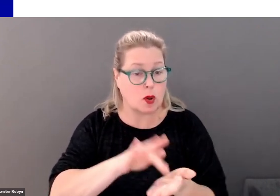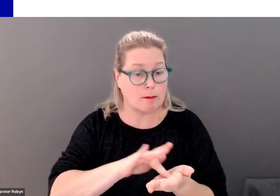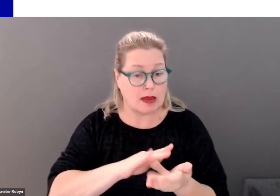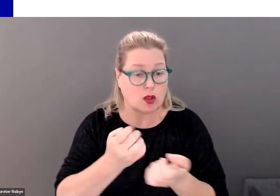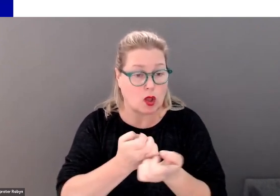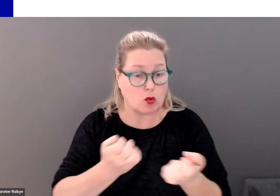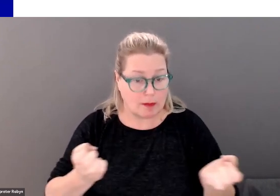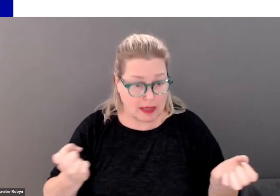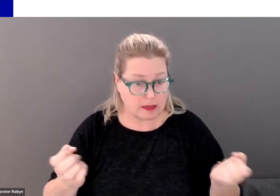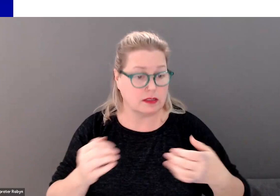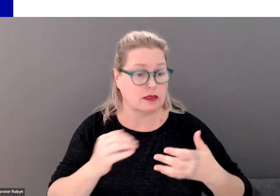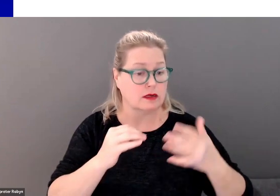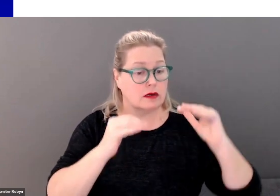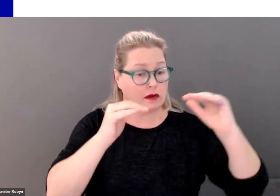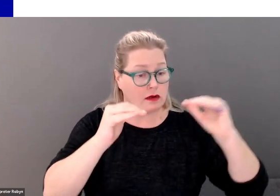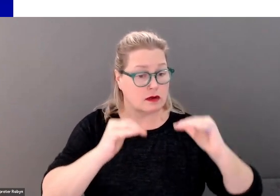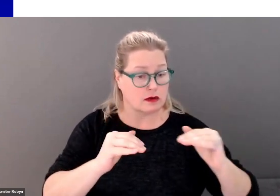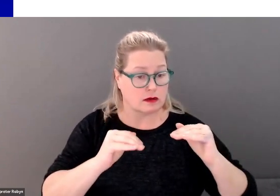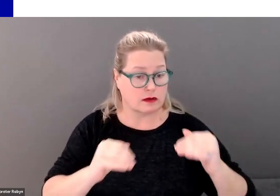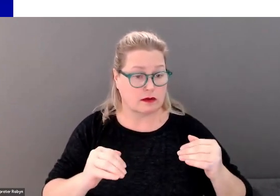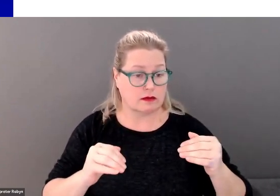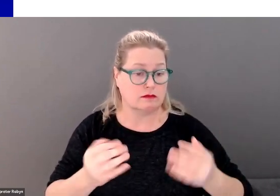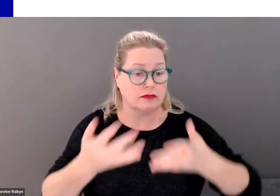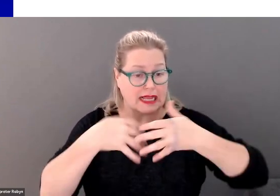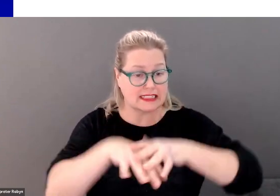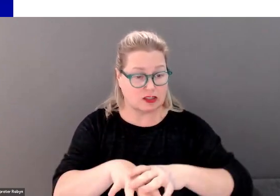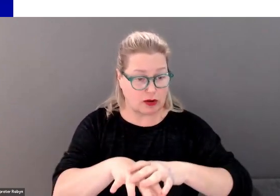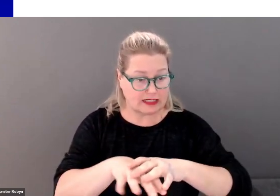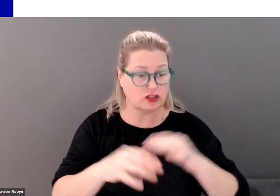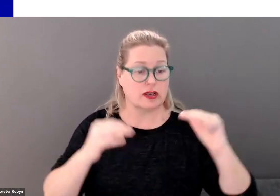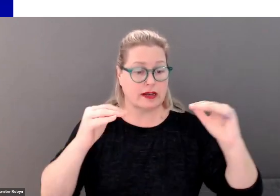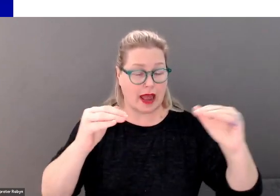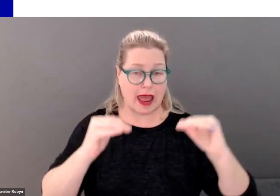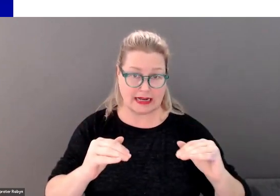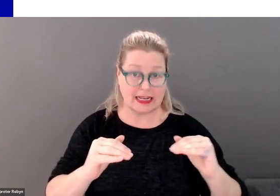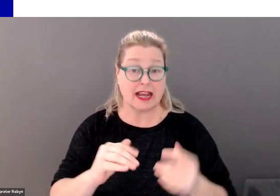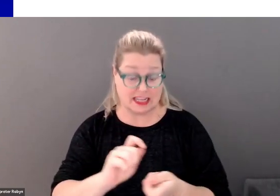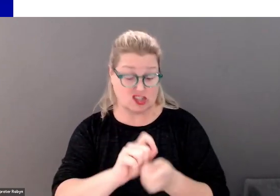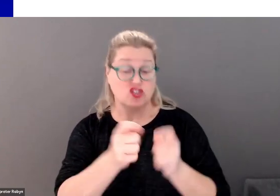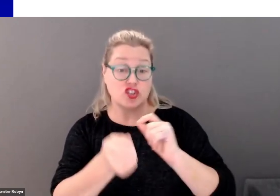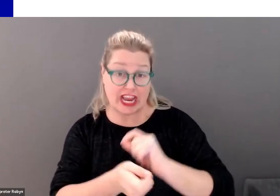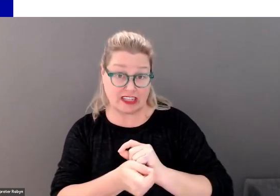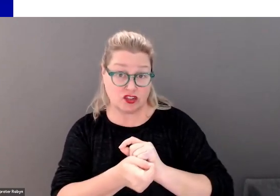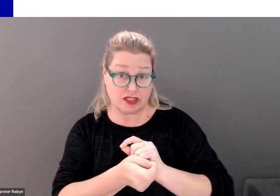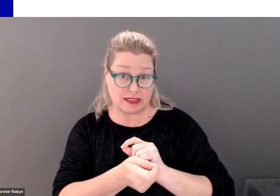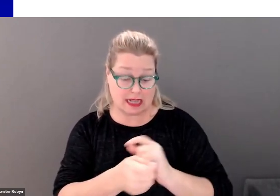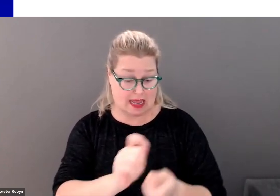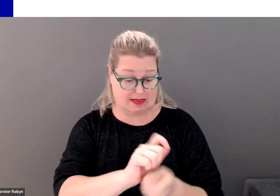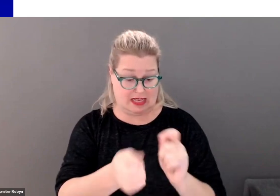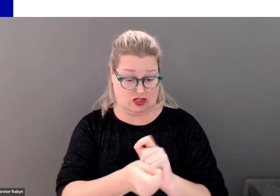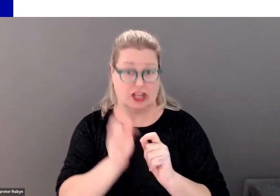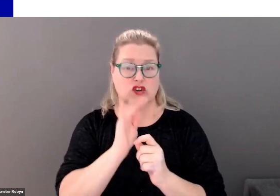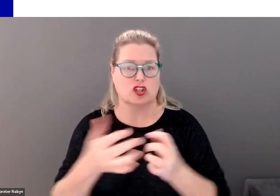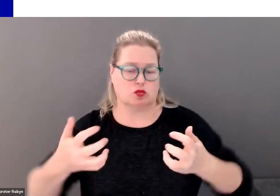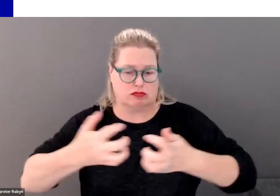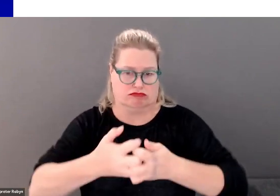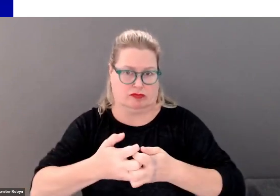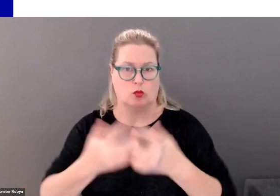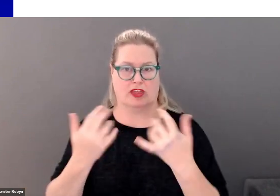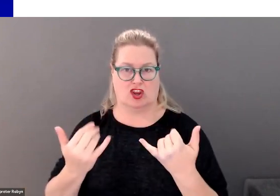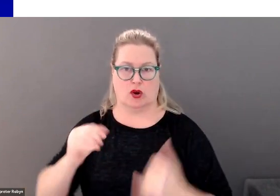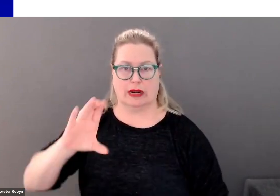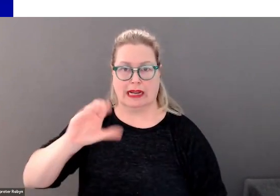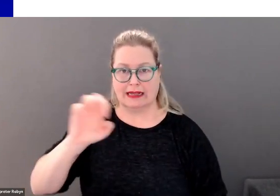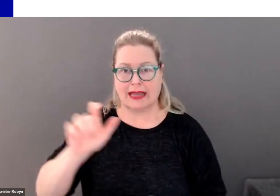accessible medical equipment, integration, and the changes that I mentioned to be consistent with case law and